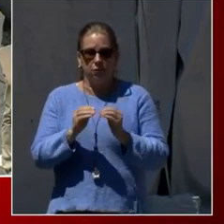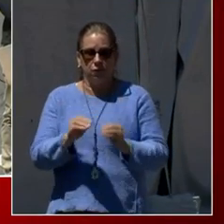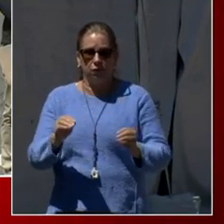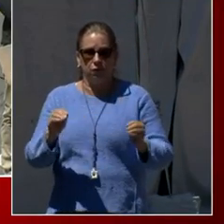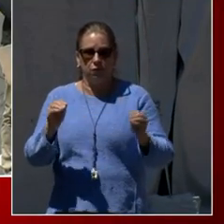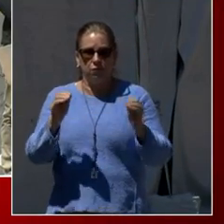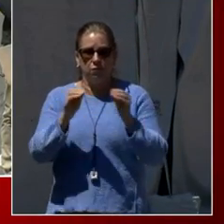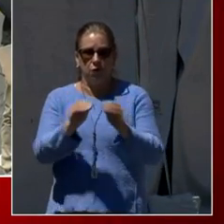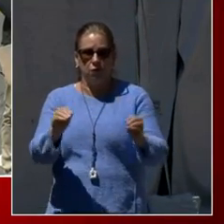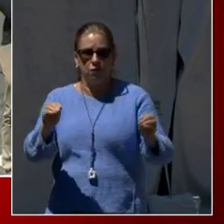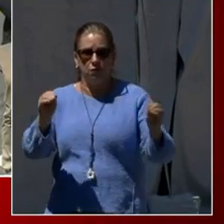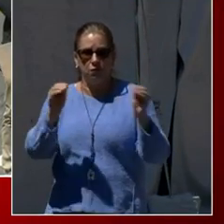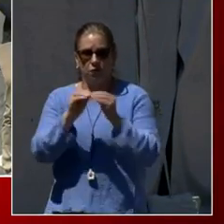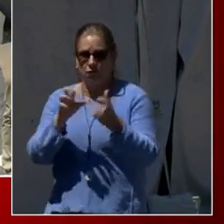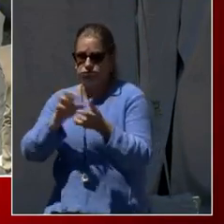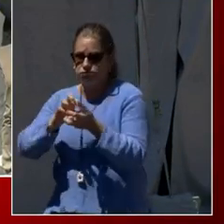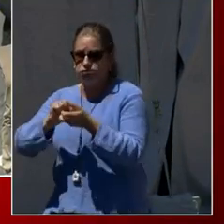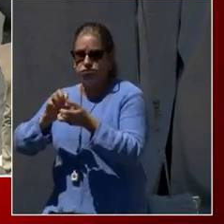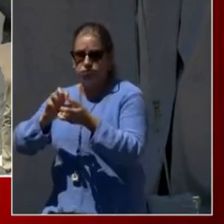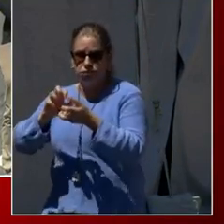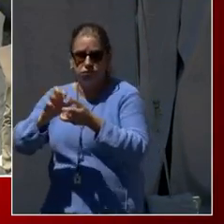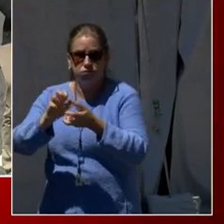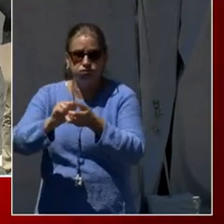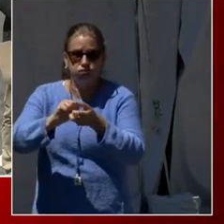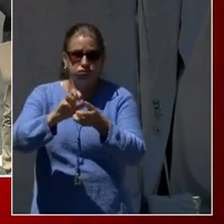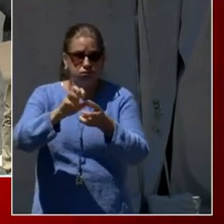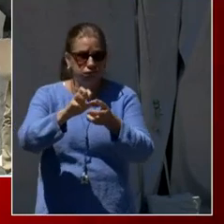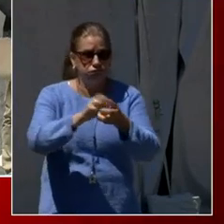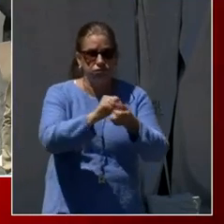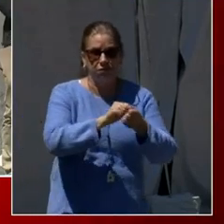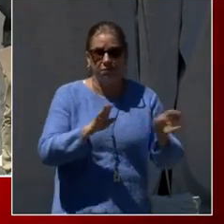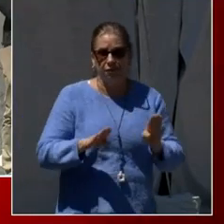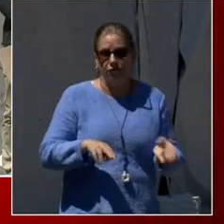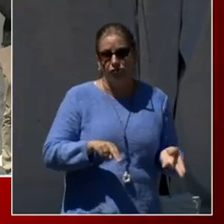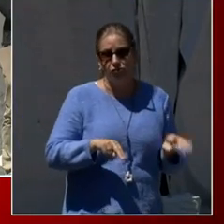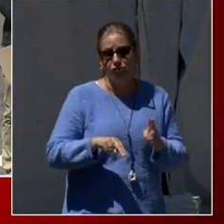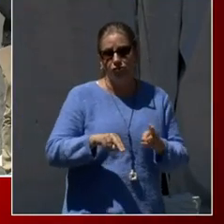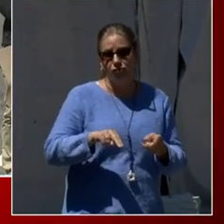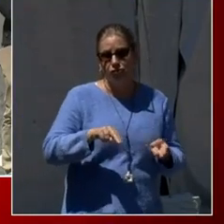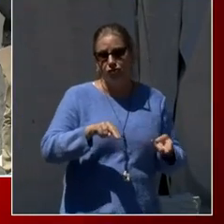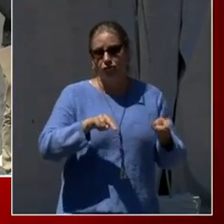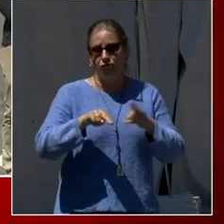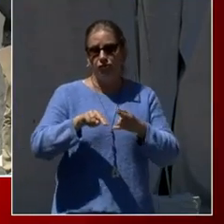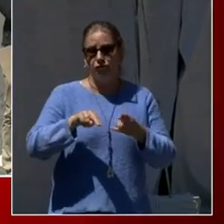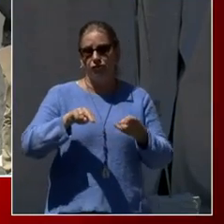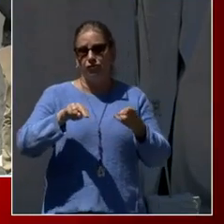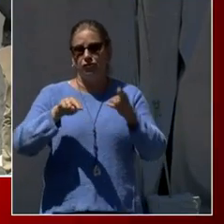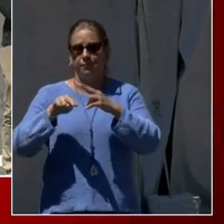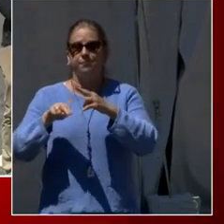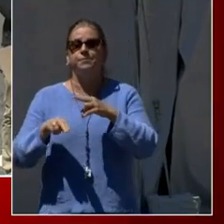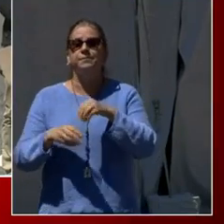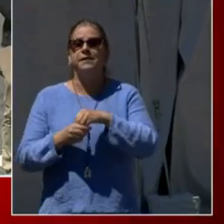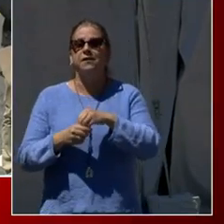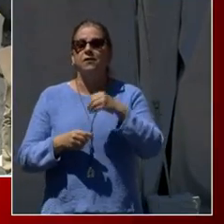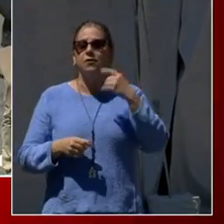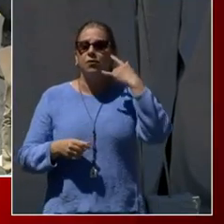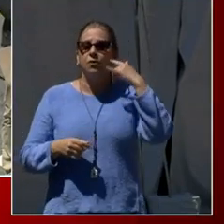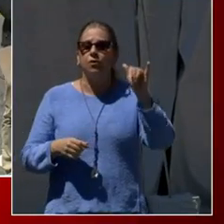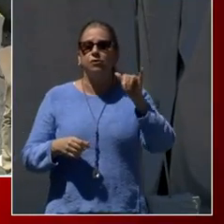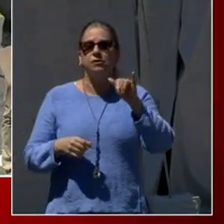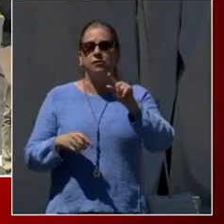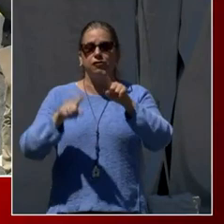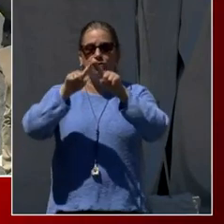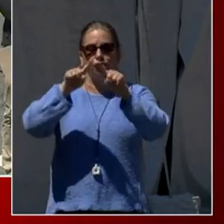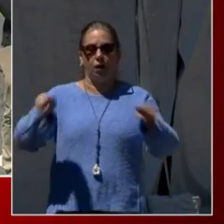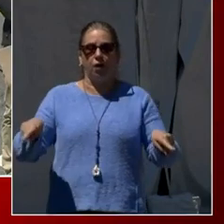purposeful destructive behavior. Our Golden Triangle Business District was hit particularly hard. There was vandalism